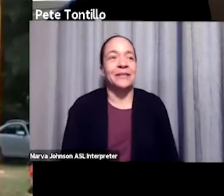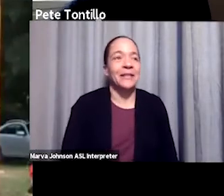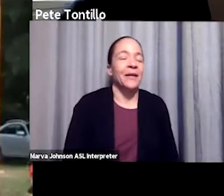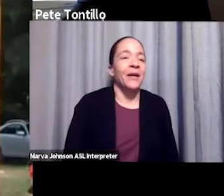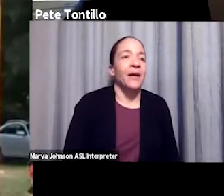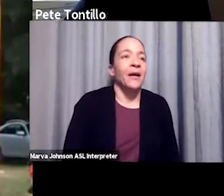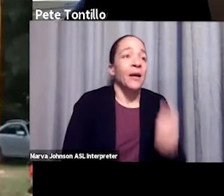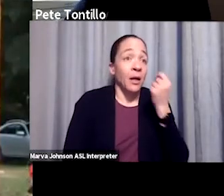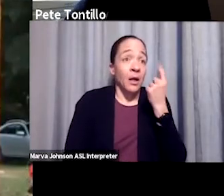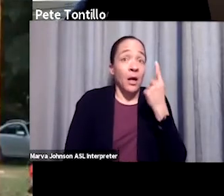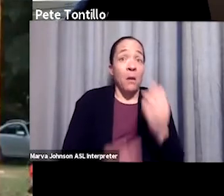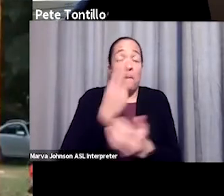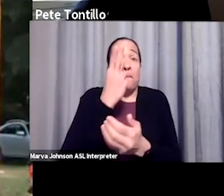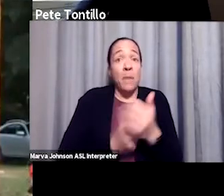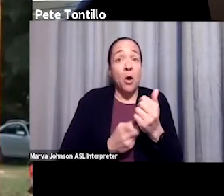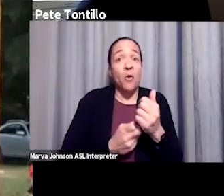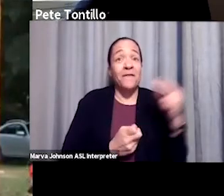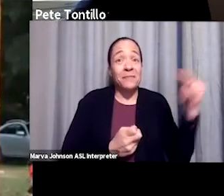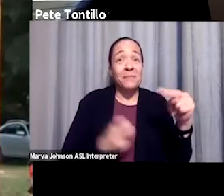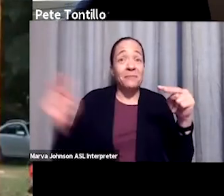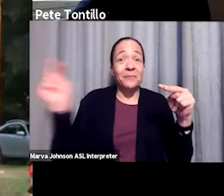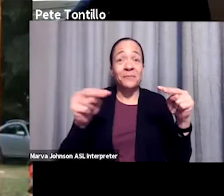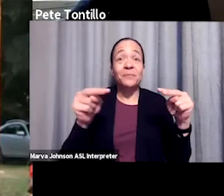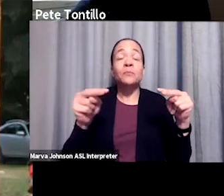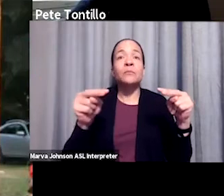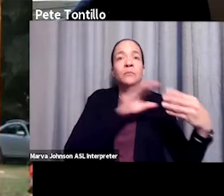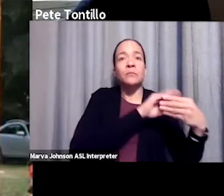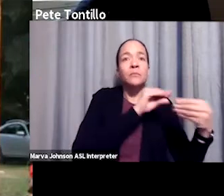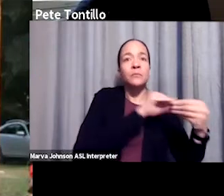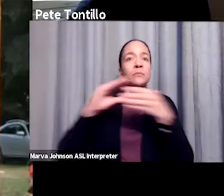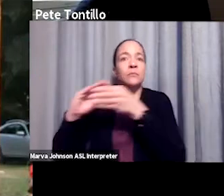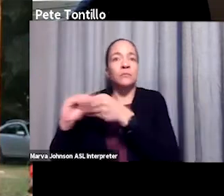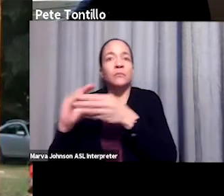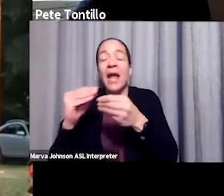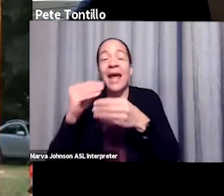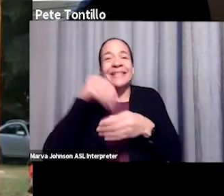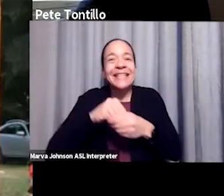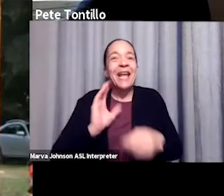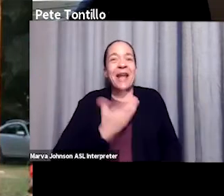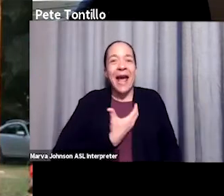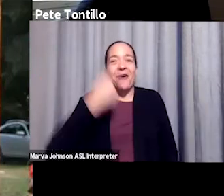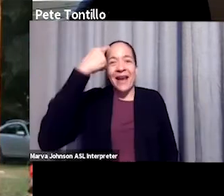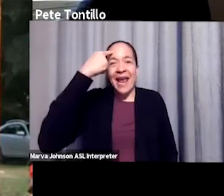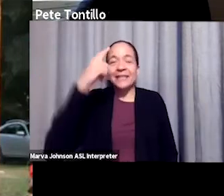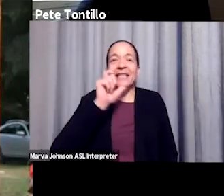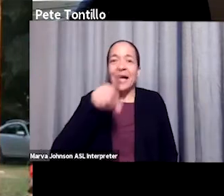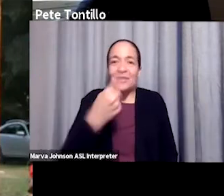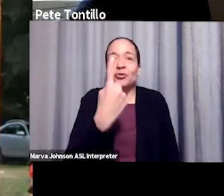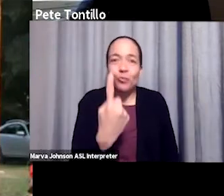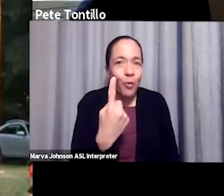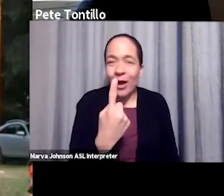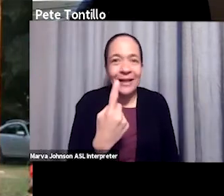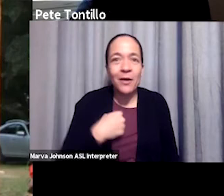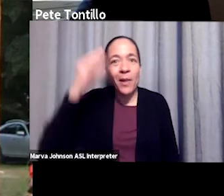is, both of these ideas represent narratives that both reside in many of our heads. It's not one or the other. And our